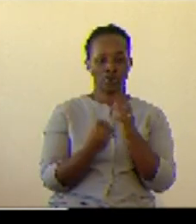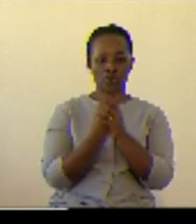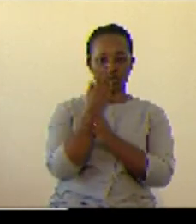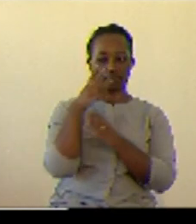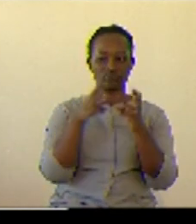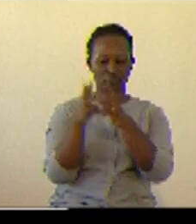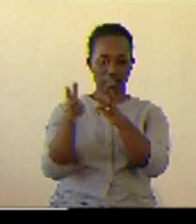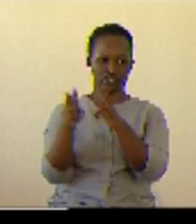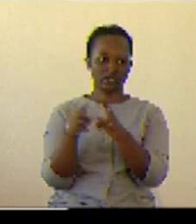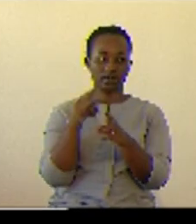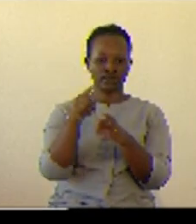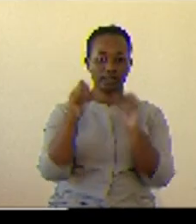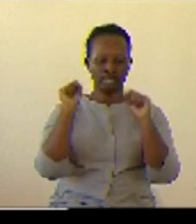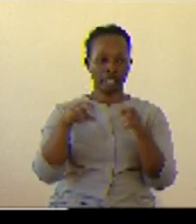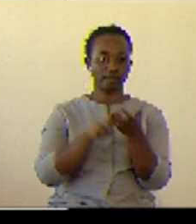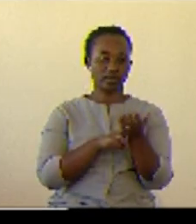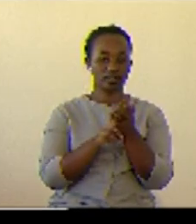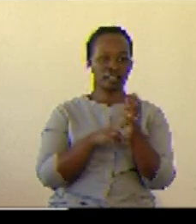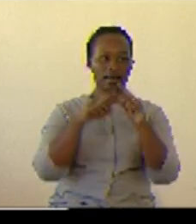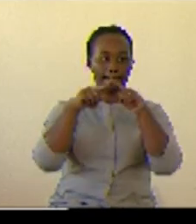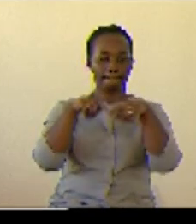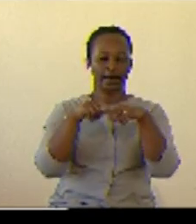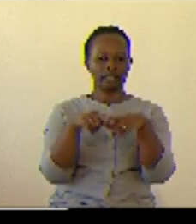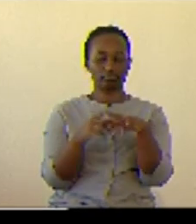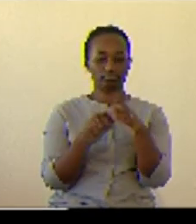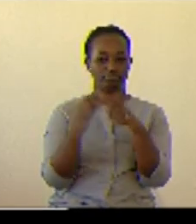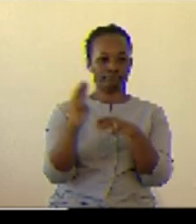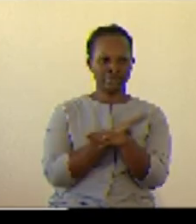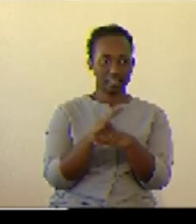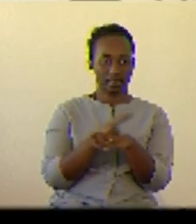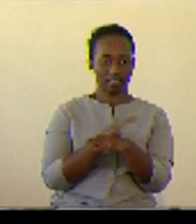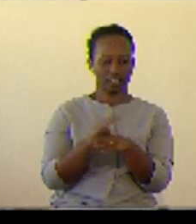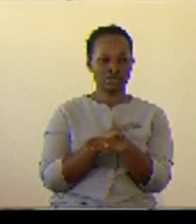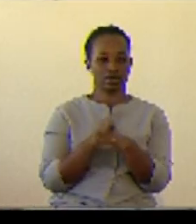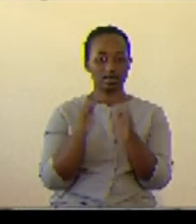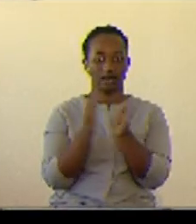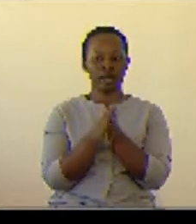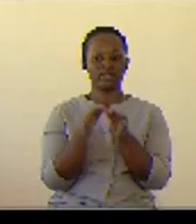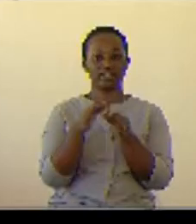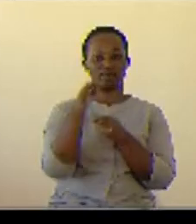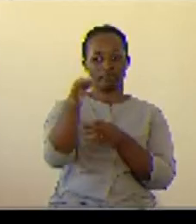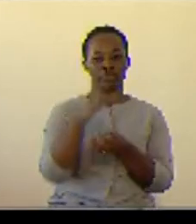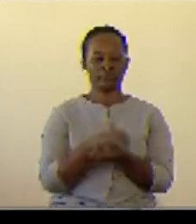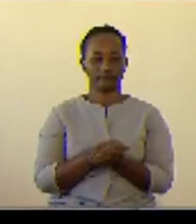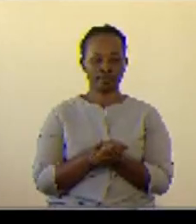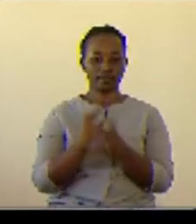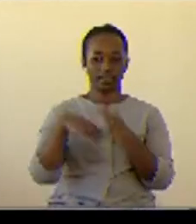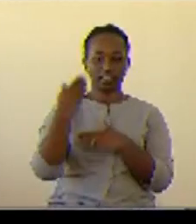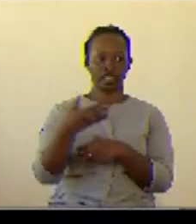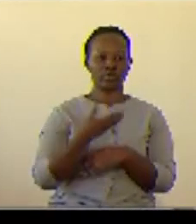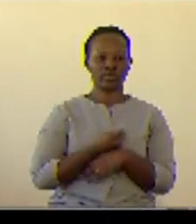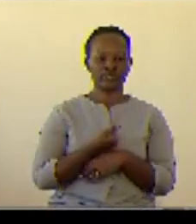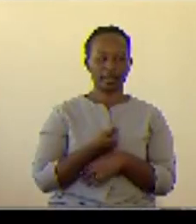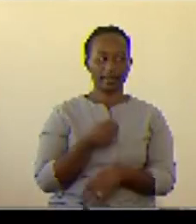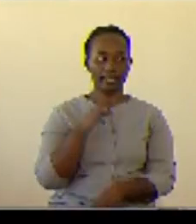strategy that can be used by farms or businesses to grow and expand. Then we have merging,